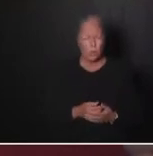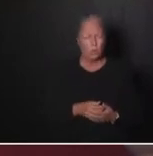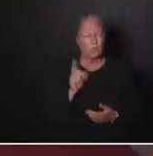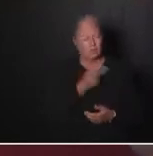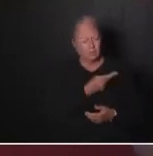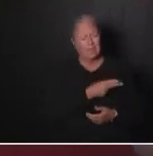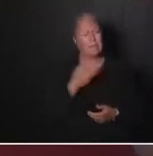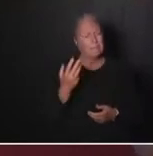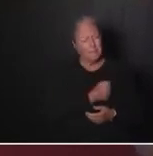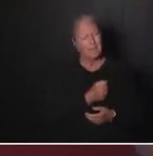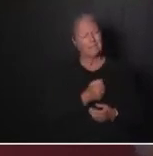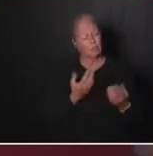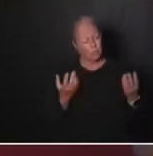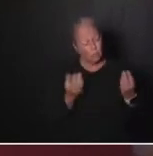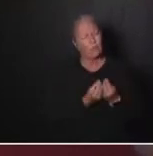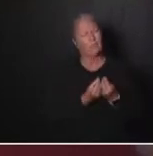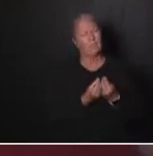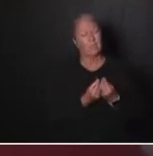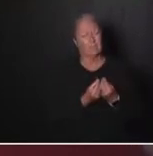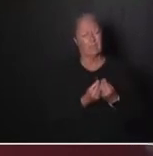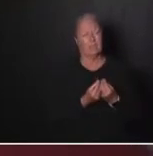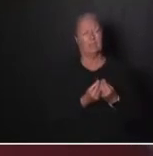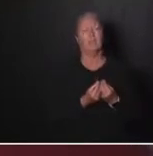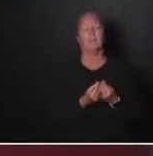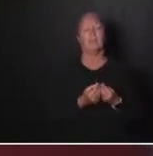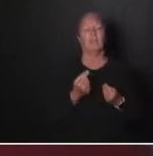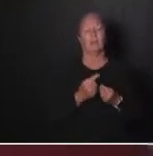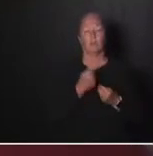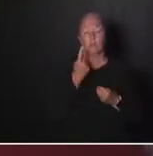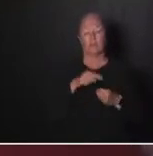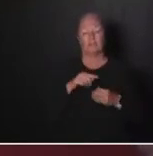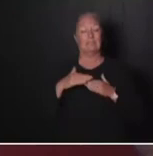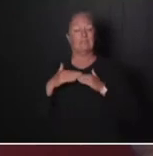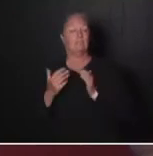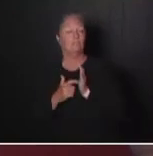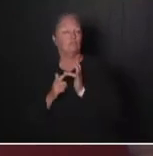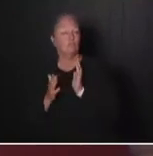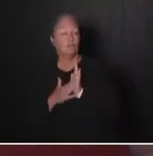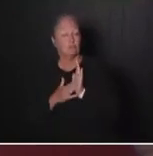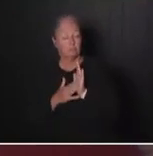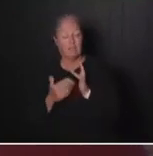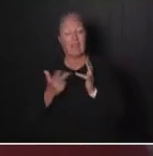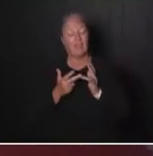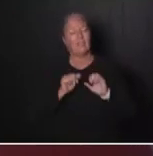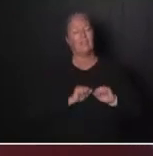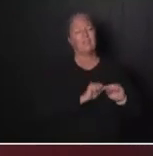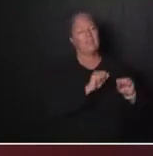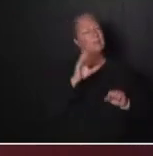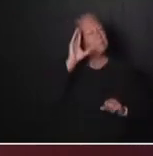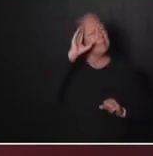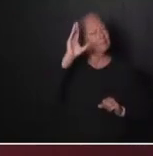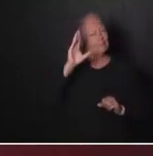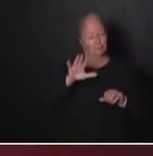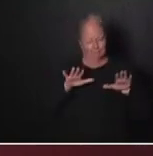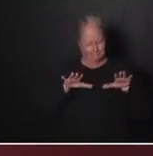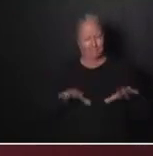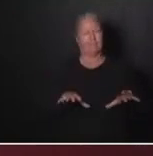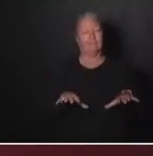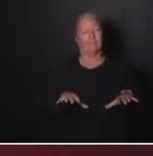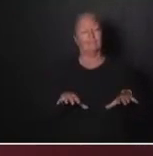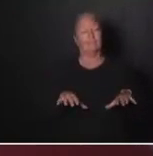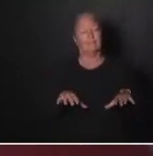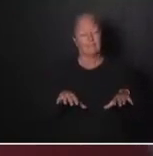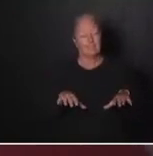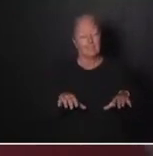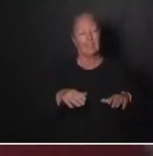together. So they were in two rooms. So one room became a sitting room and the other room became their room, their bedroom. And